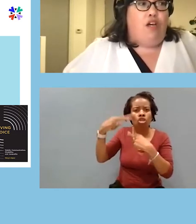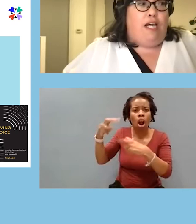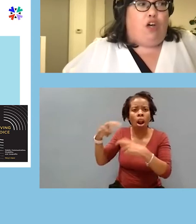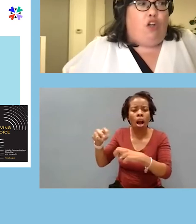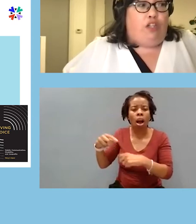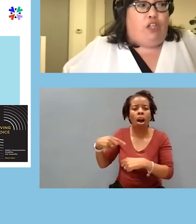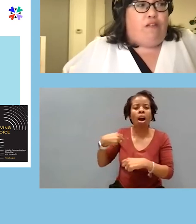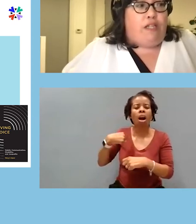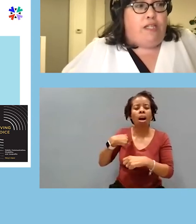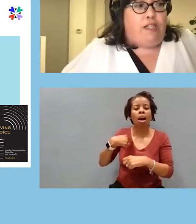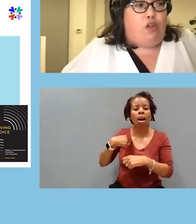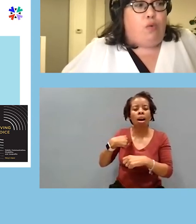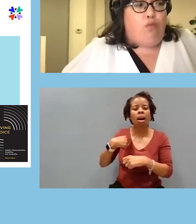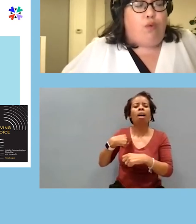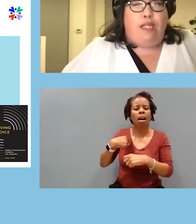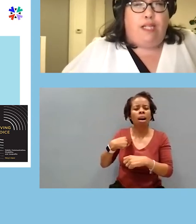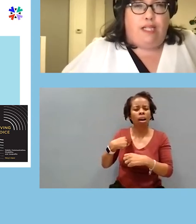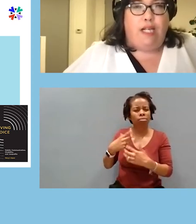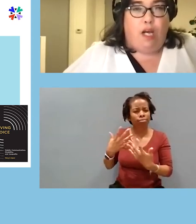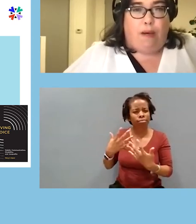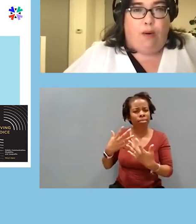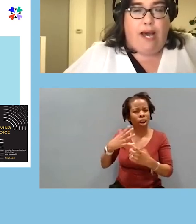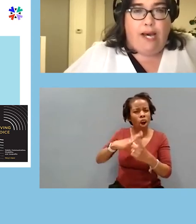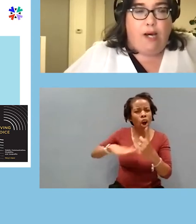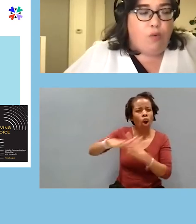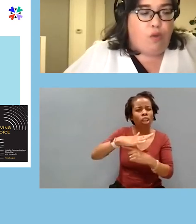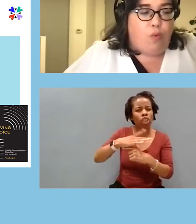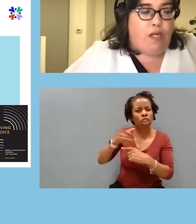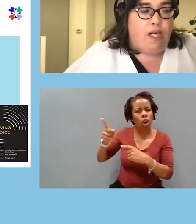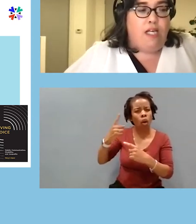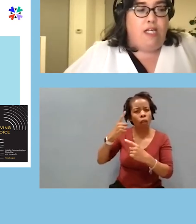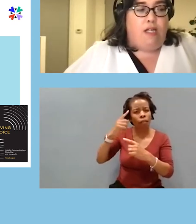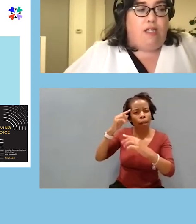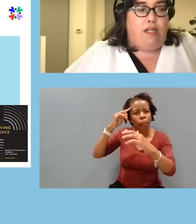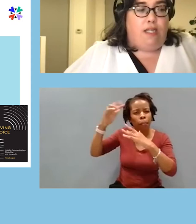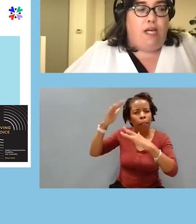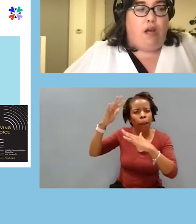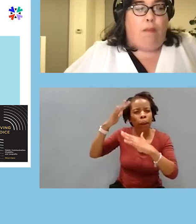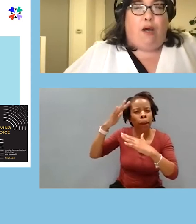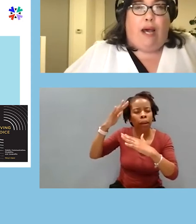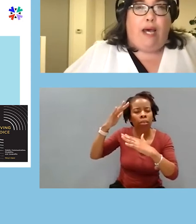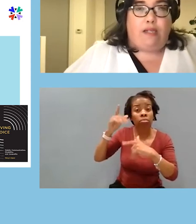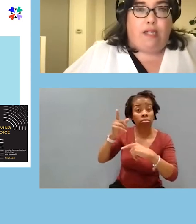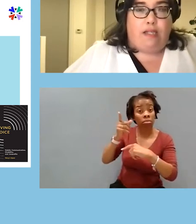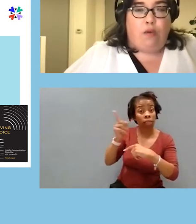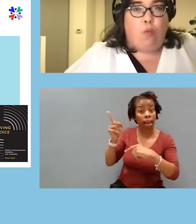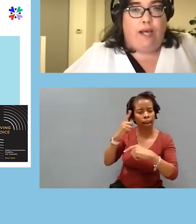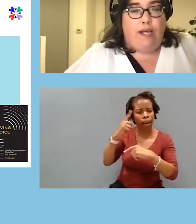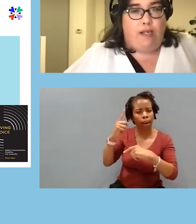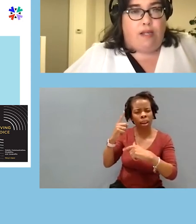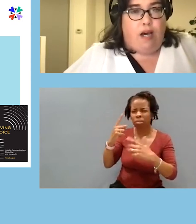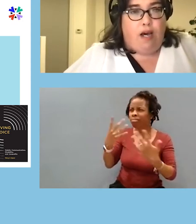of ecology of thinkers who are really thinking about how do we think about access